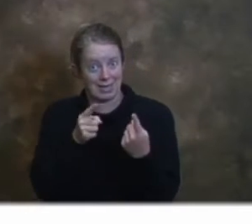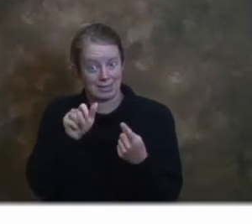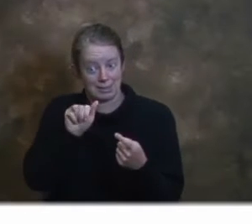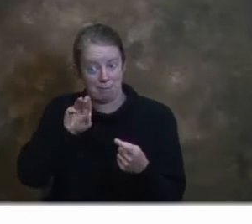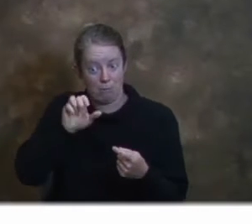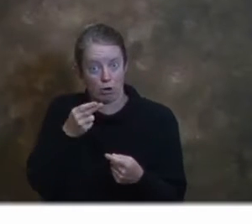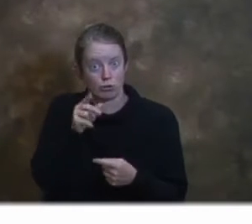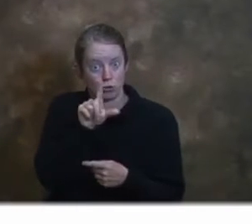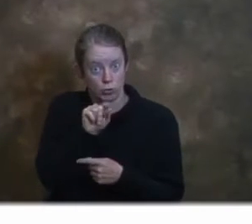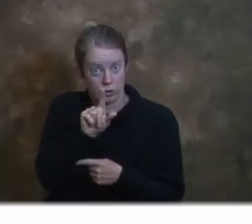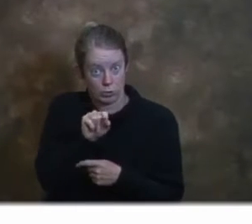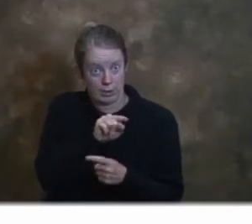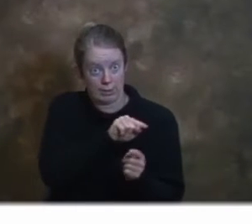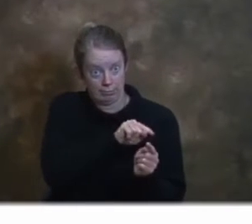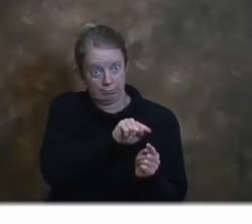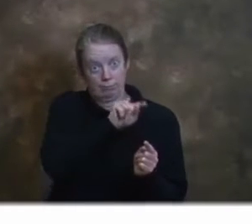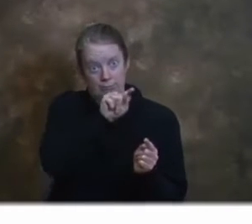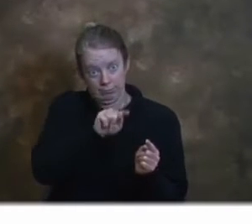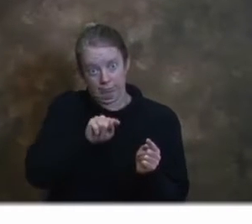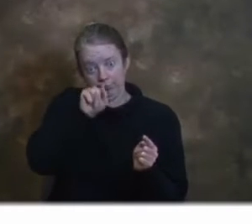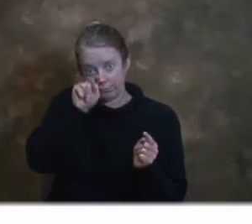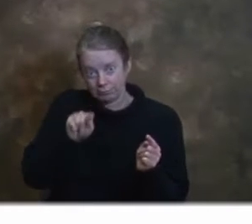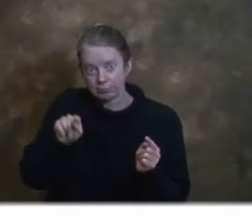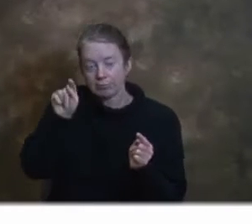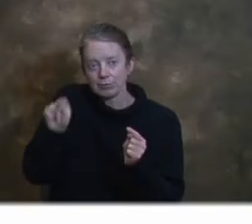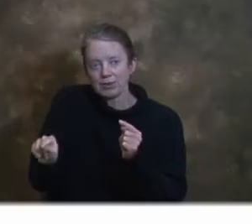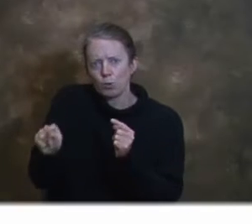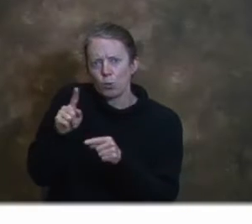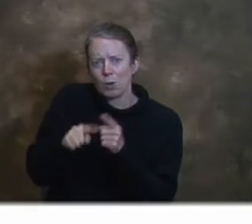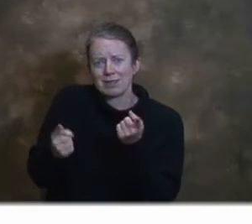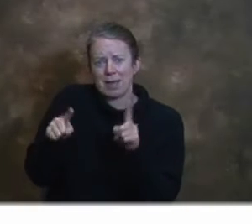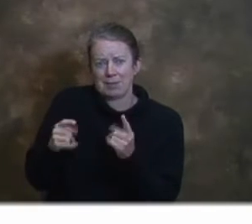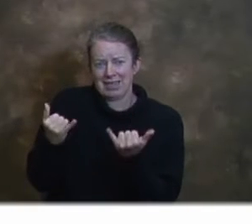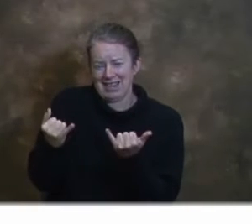2020. Our current surge is at the far end.